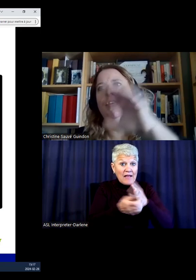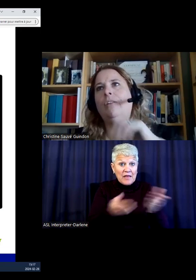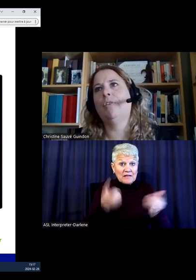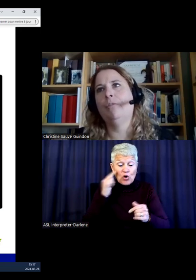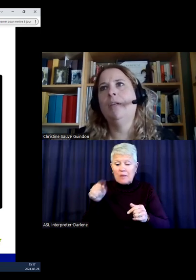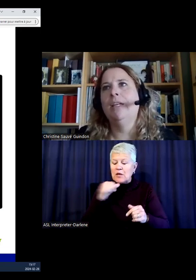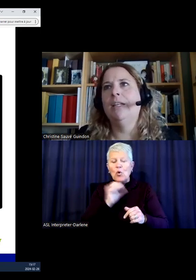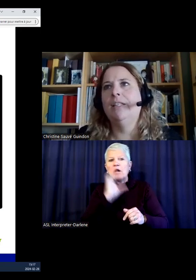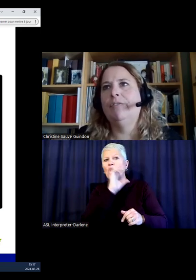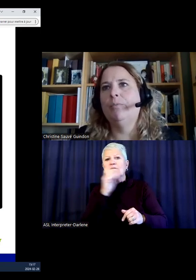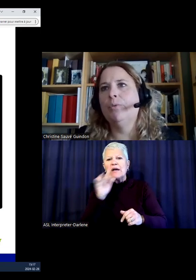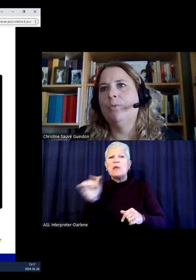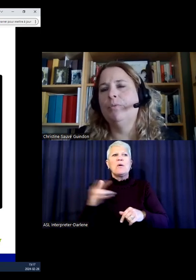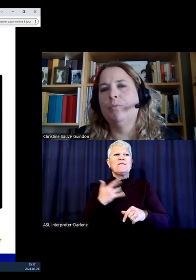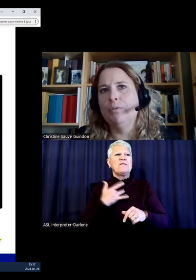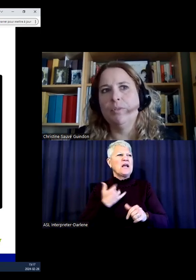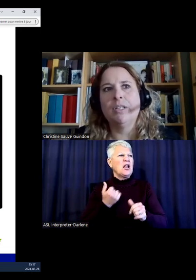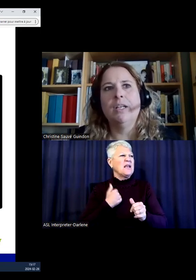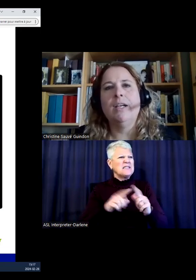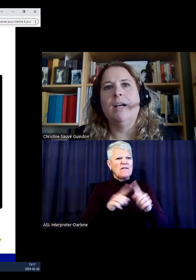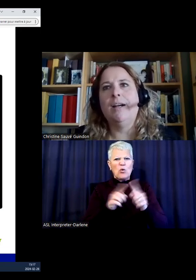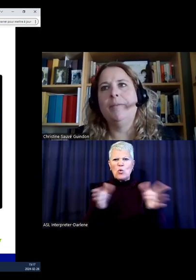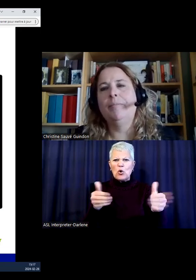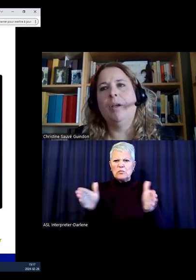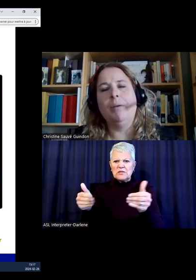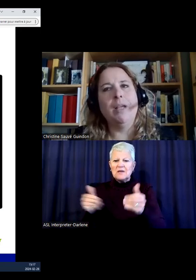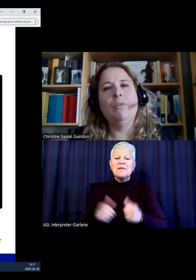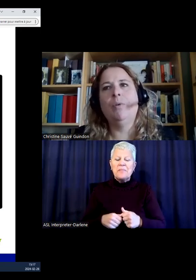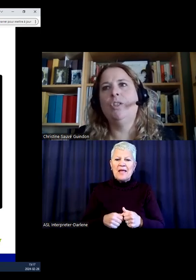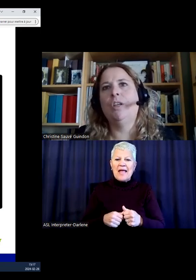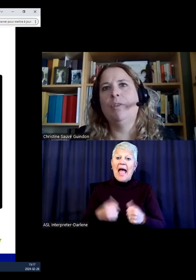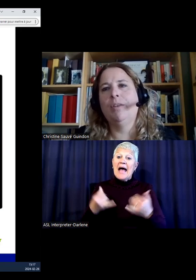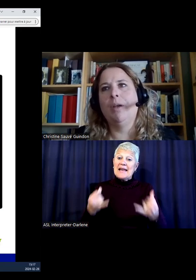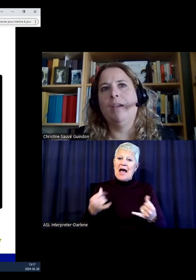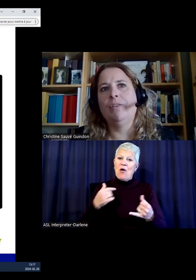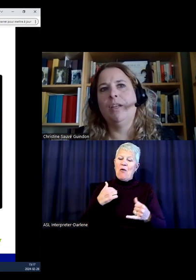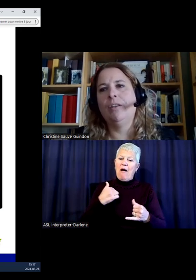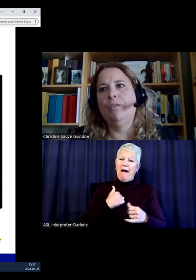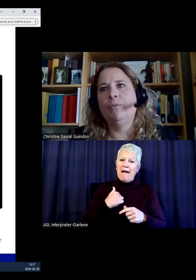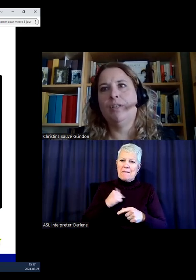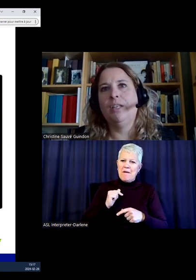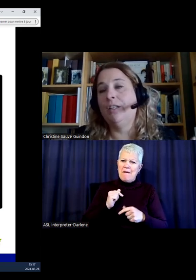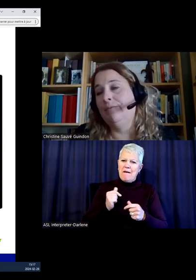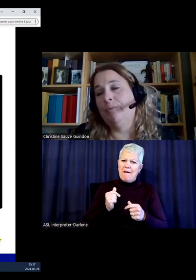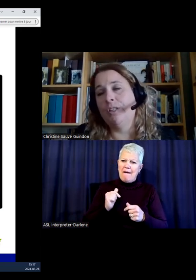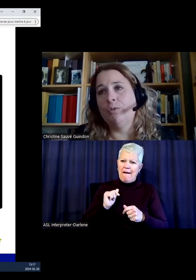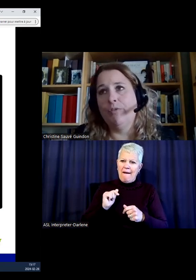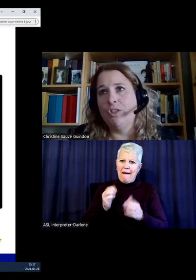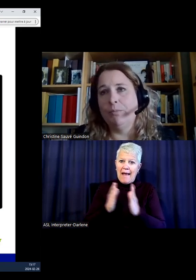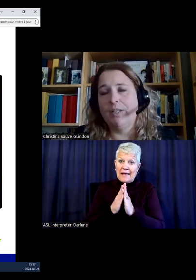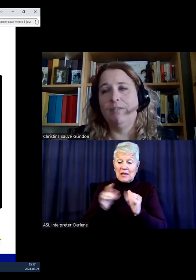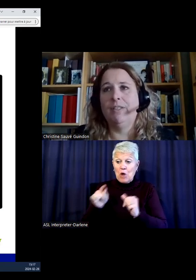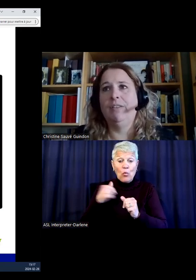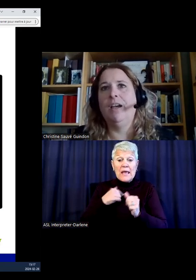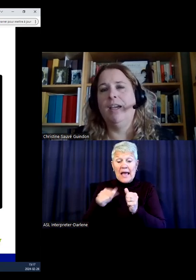He would feel for them in different rooms. And I'm now questioning with him every, you know, he could residual